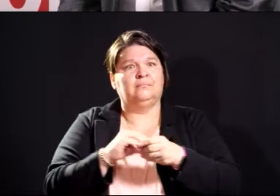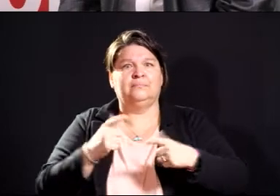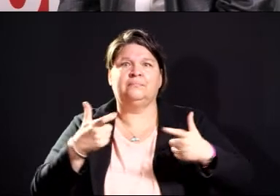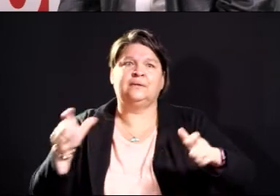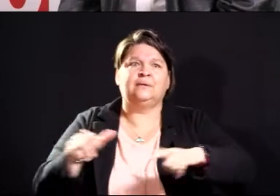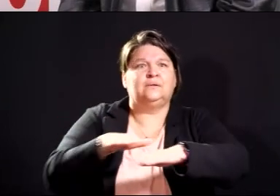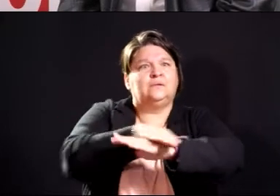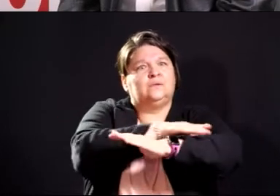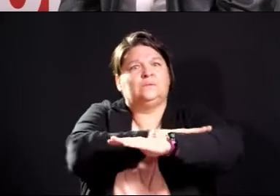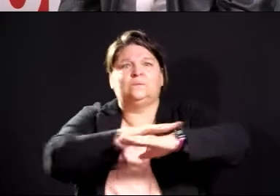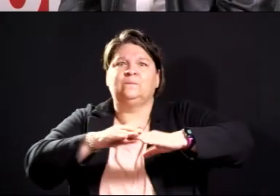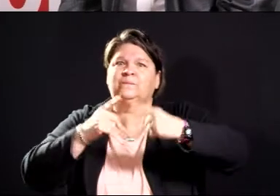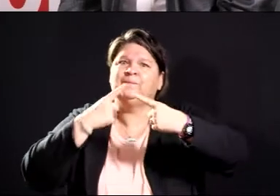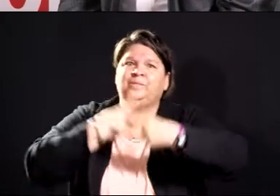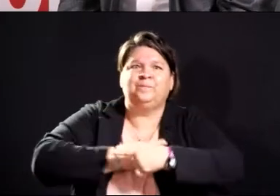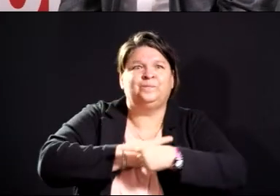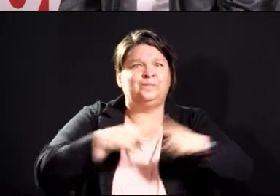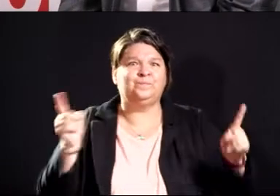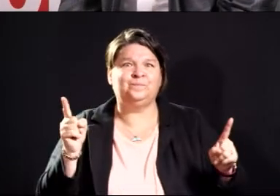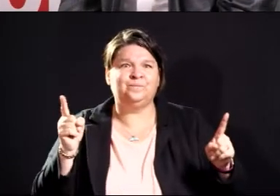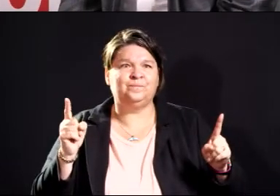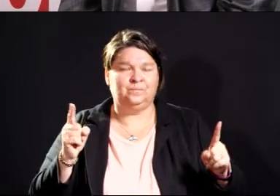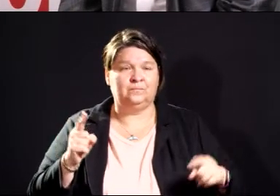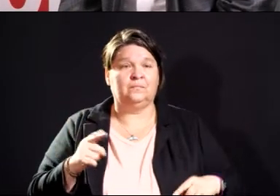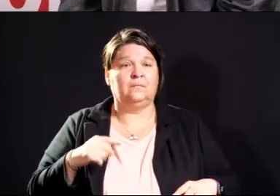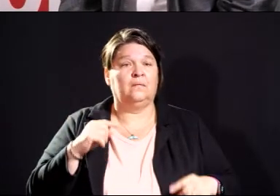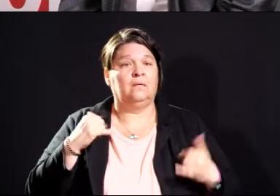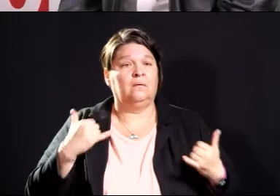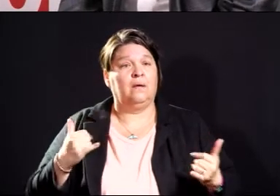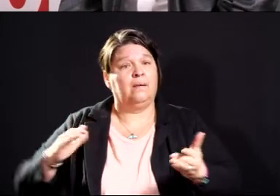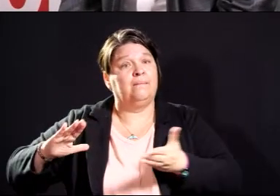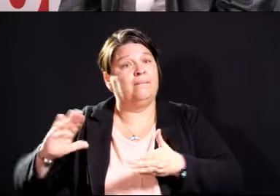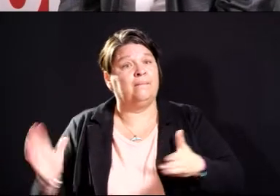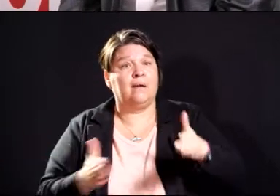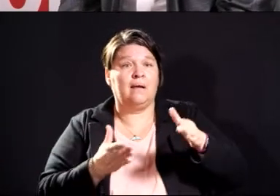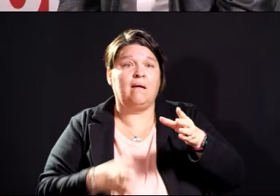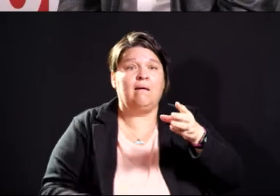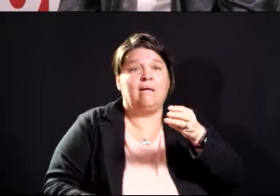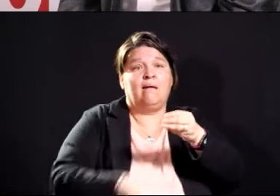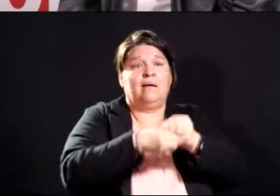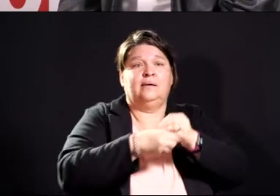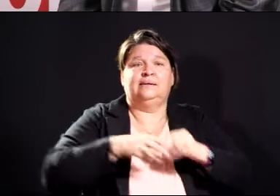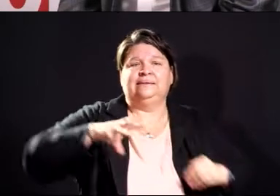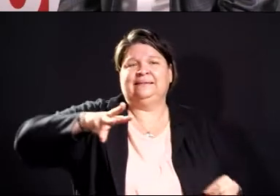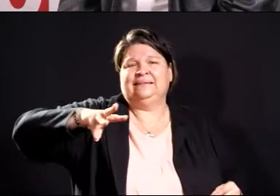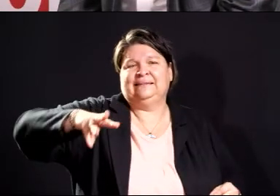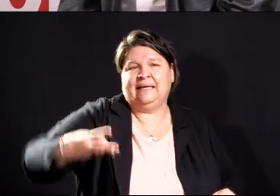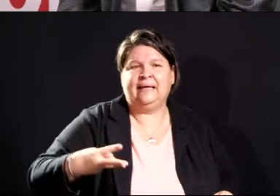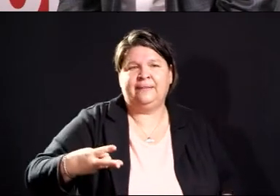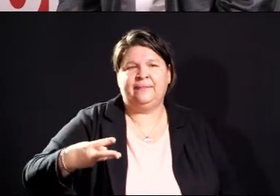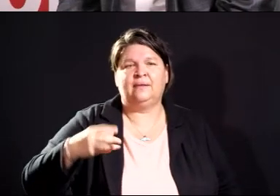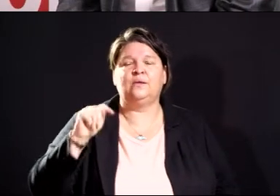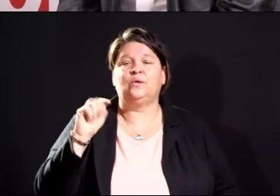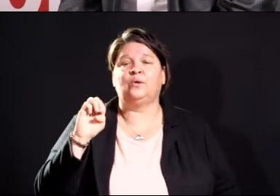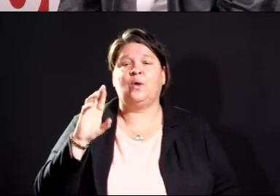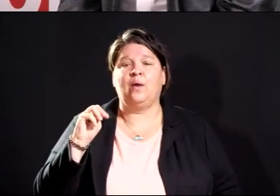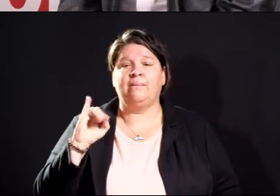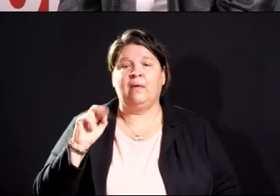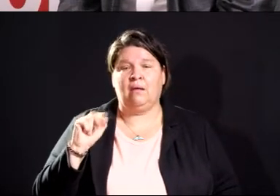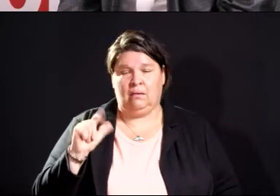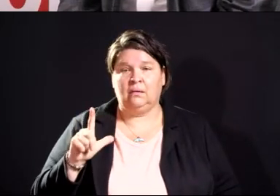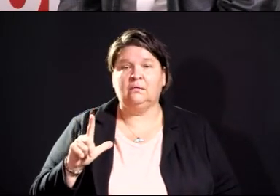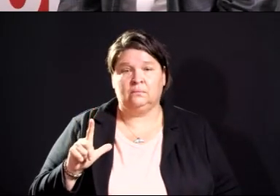the plan for the sixth terminal at DFW Airport, Terminal F. And obviously,